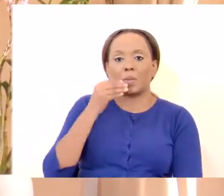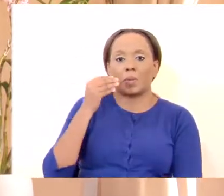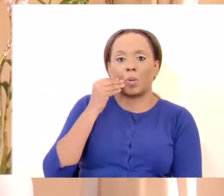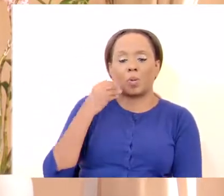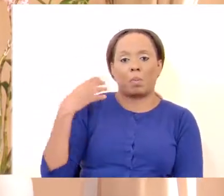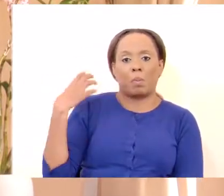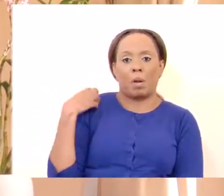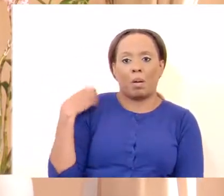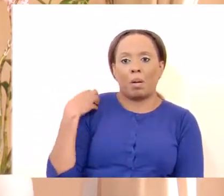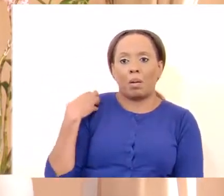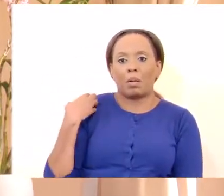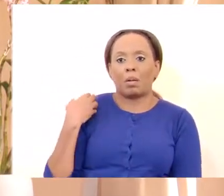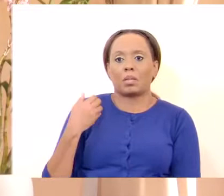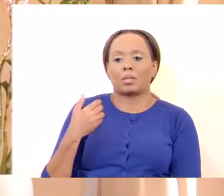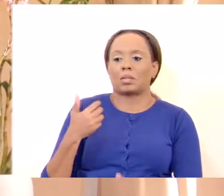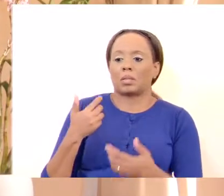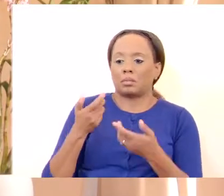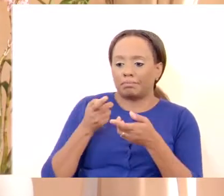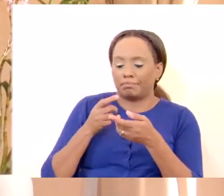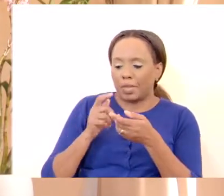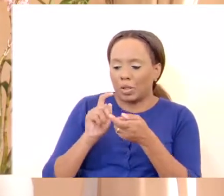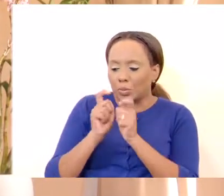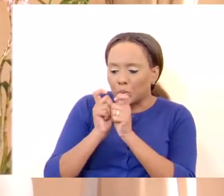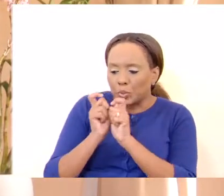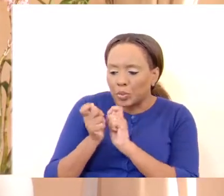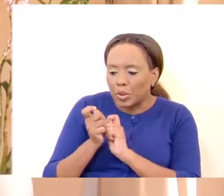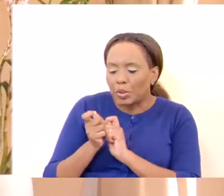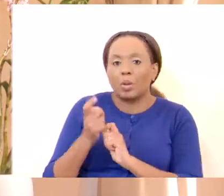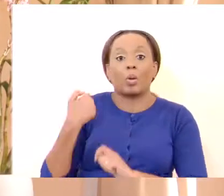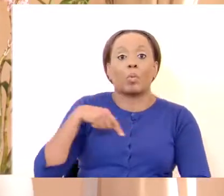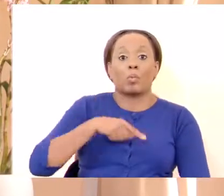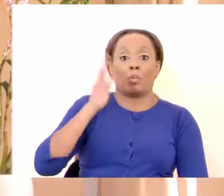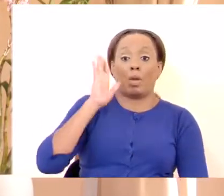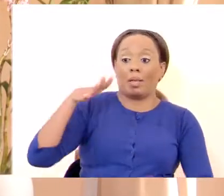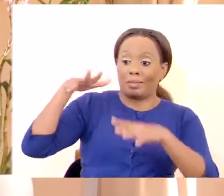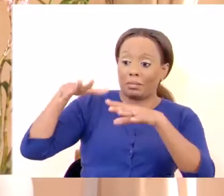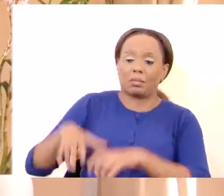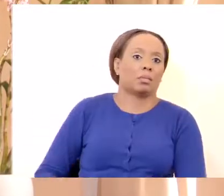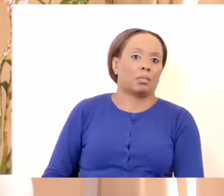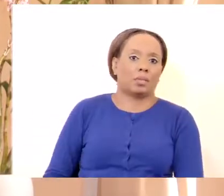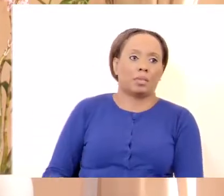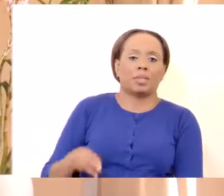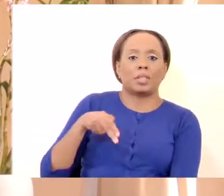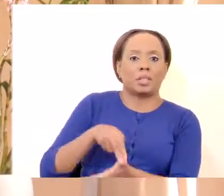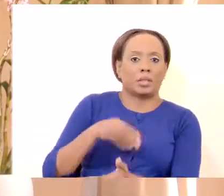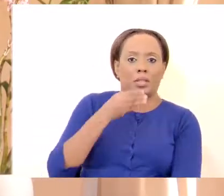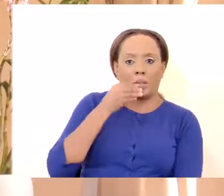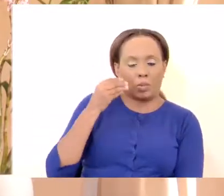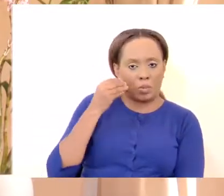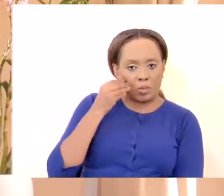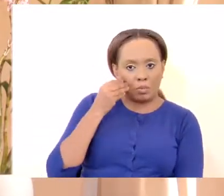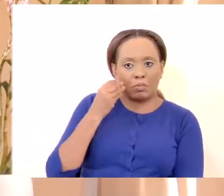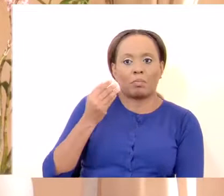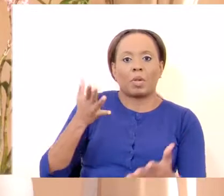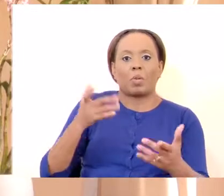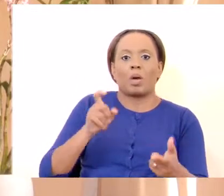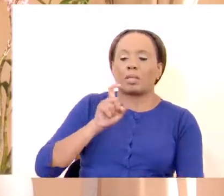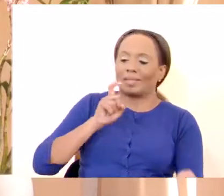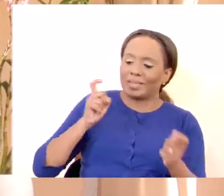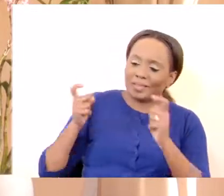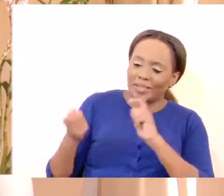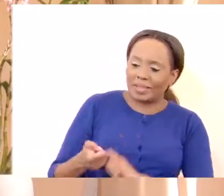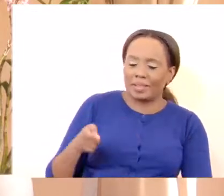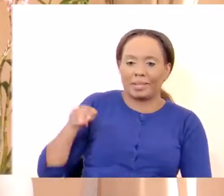to iron out a few things, and we are going to take it over, and we've started the process of doing so, to make it an